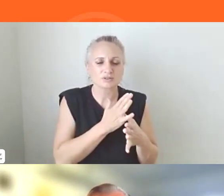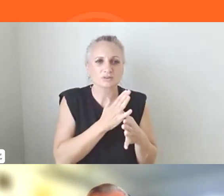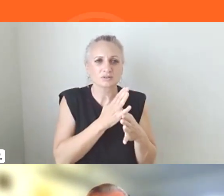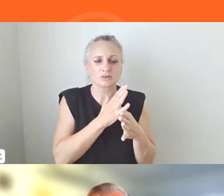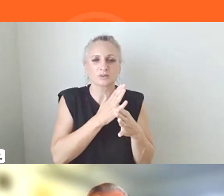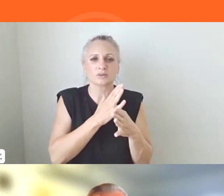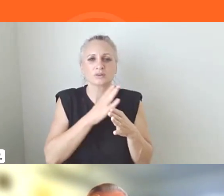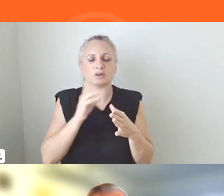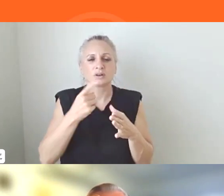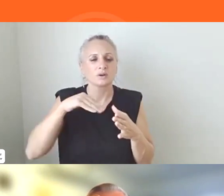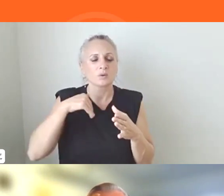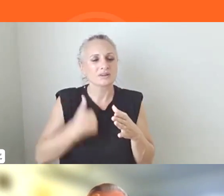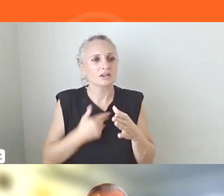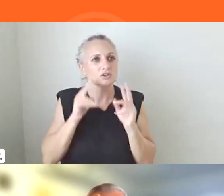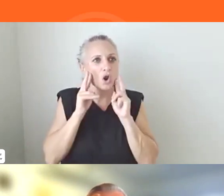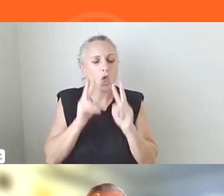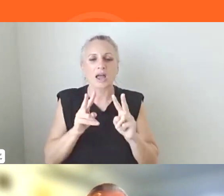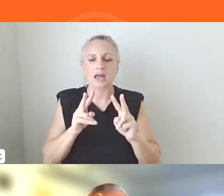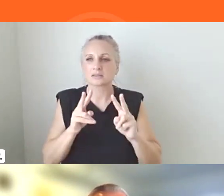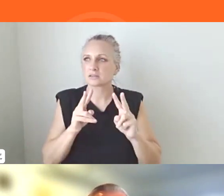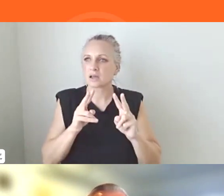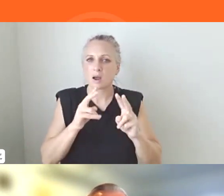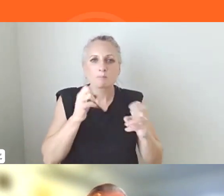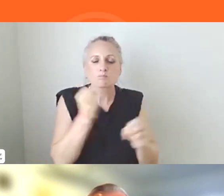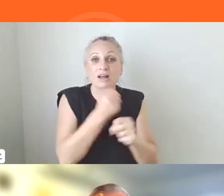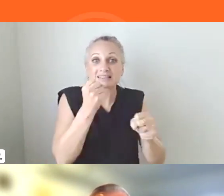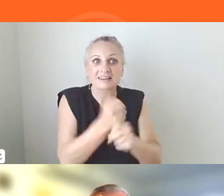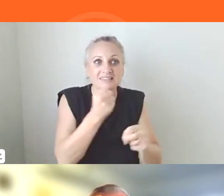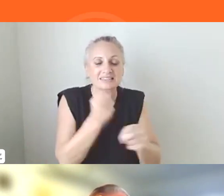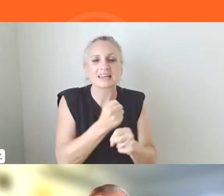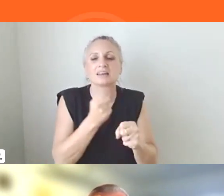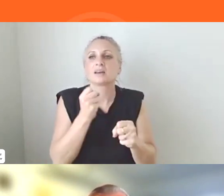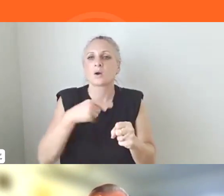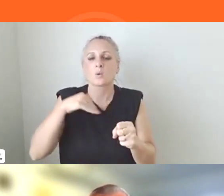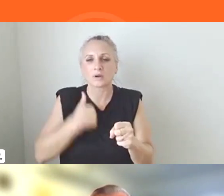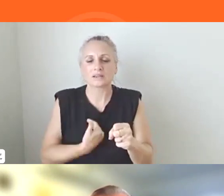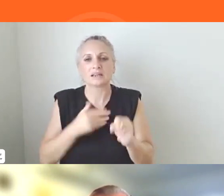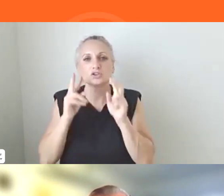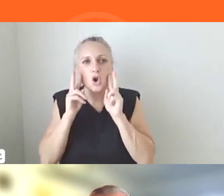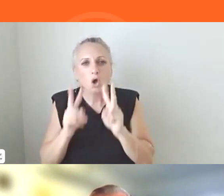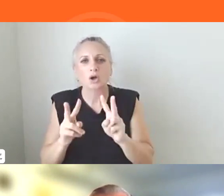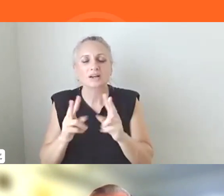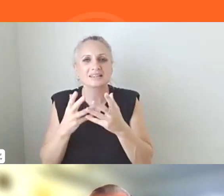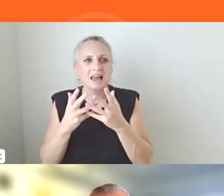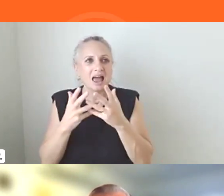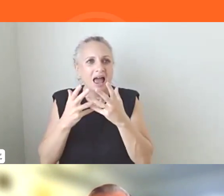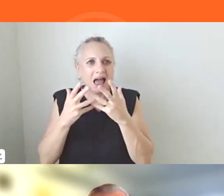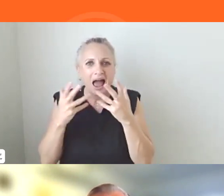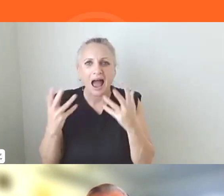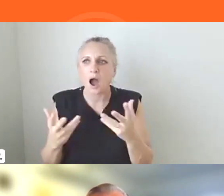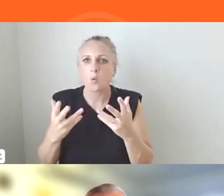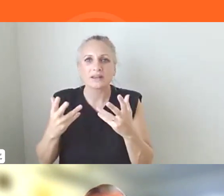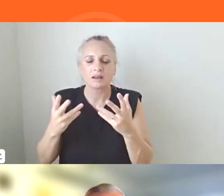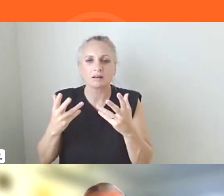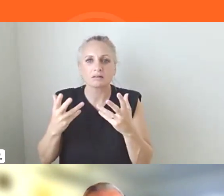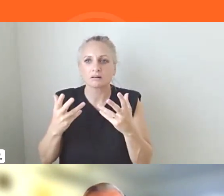at productivity. They're looking at the things that can help them increase margins at times when they're also having to stay afloat,